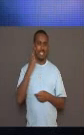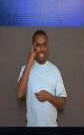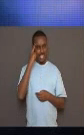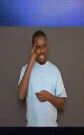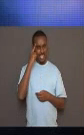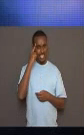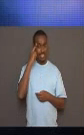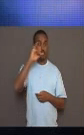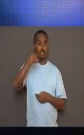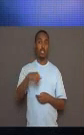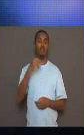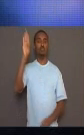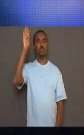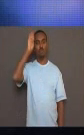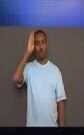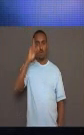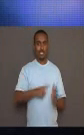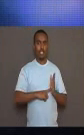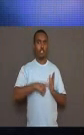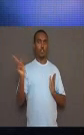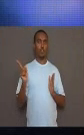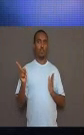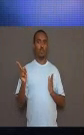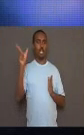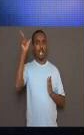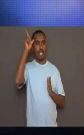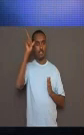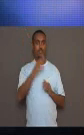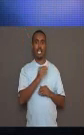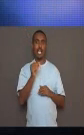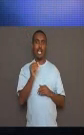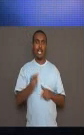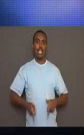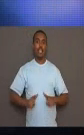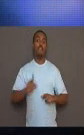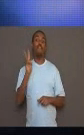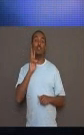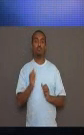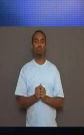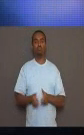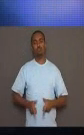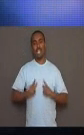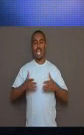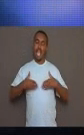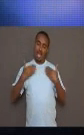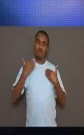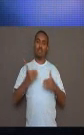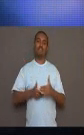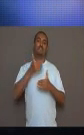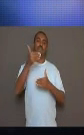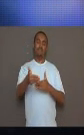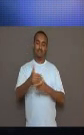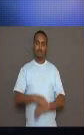think James Bond will escape Le Chiffre and live with Vesper happily ever